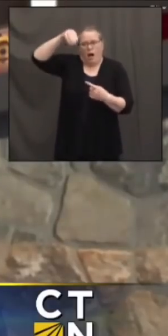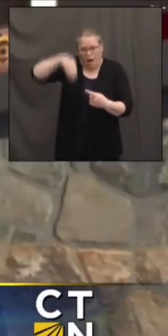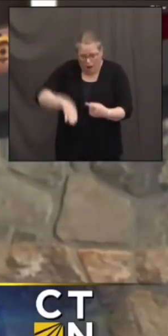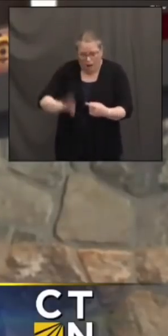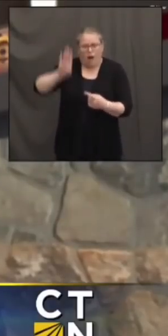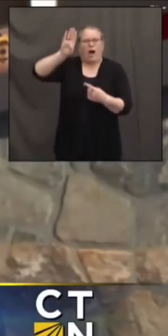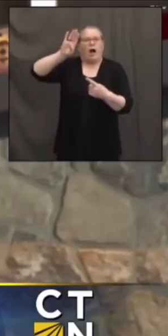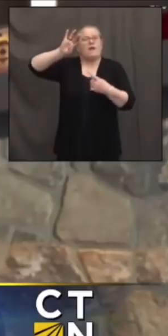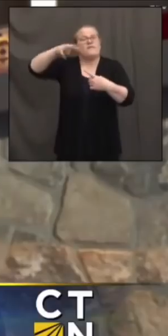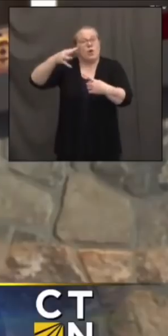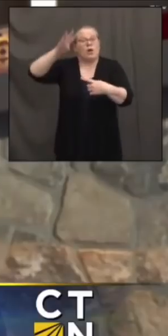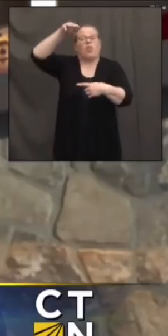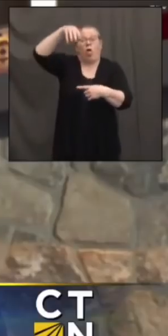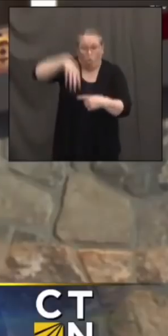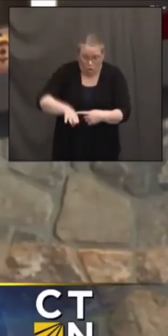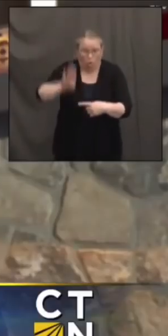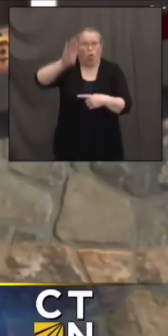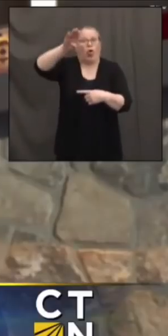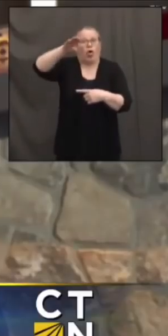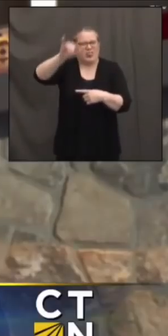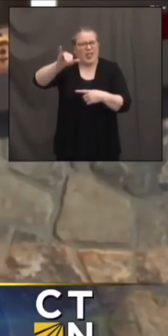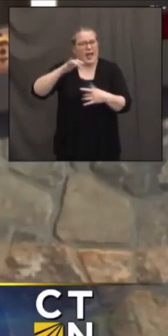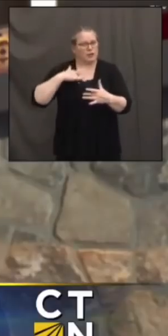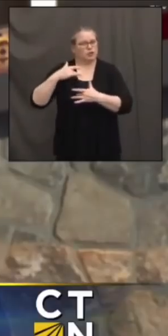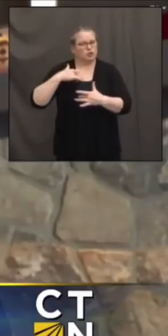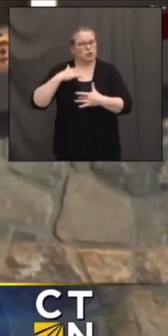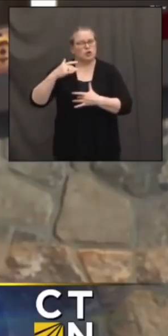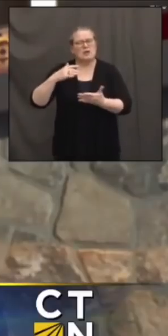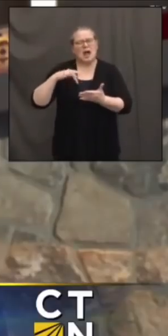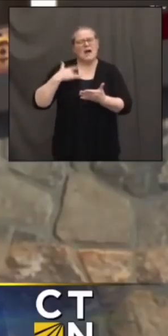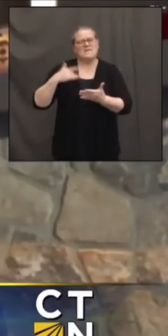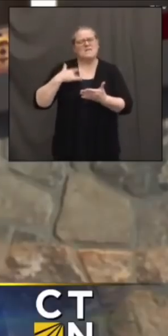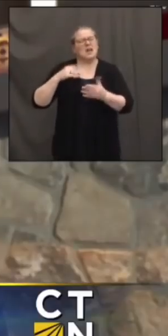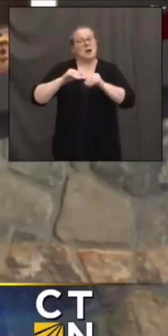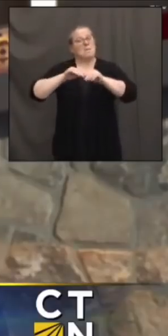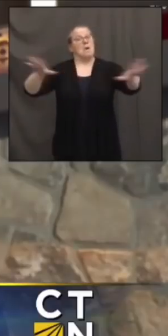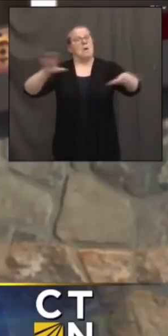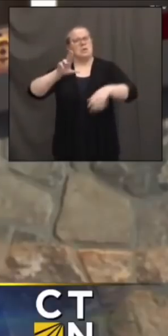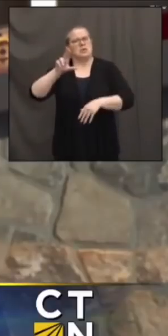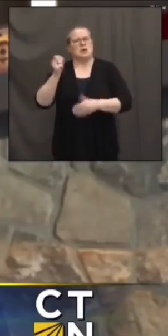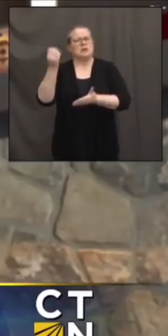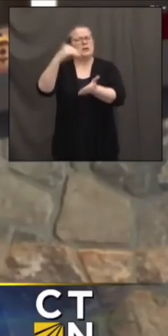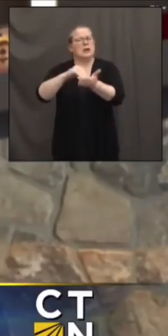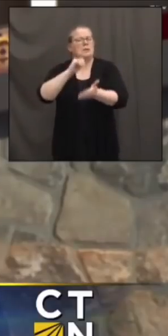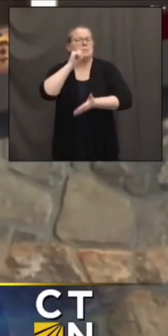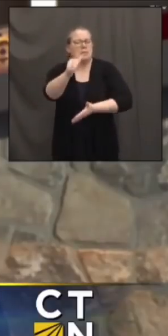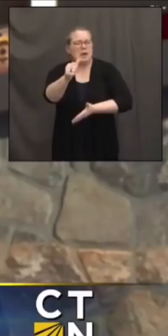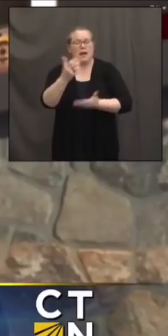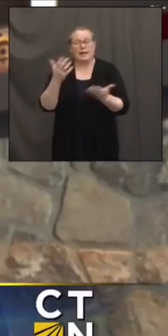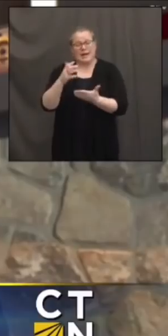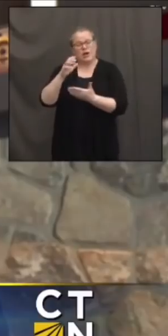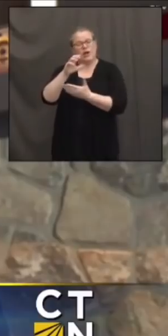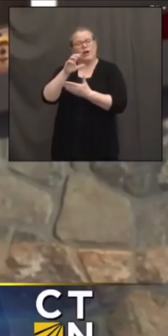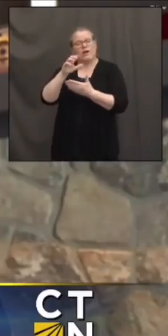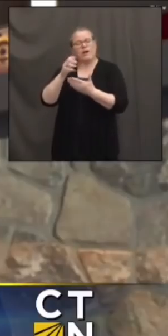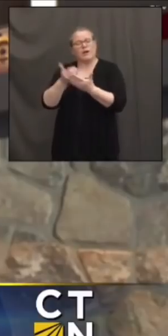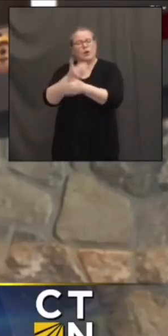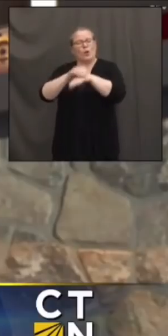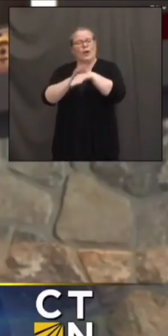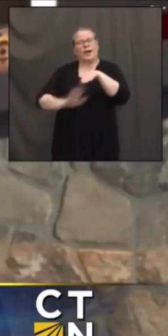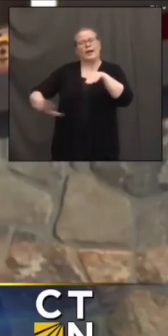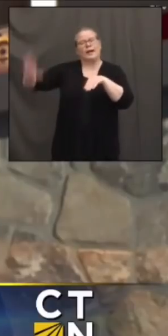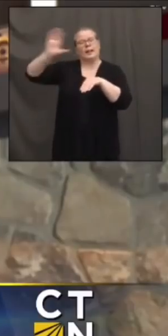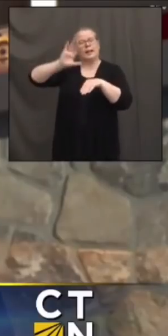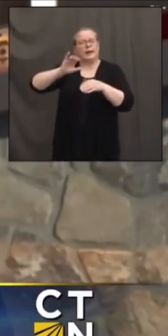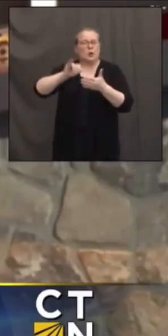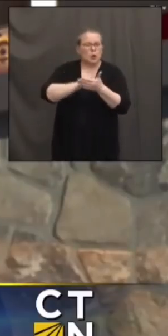Michigan that's centered largely around the metro Detroit area. I think that there's enough immunity in the population here in the tri-state region